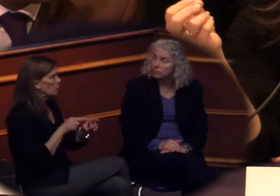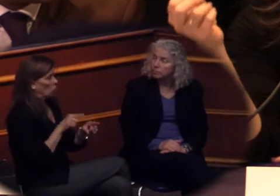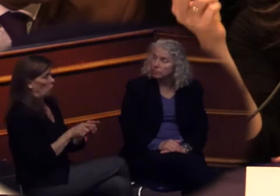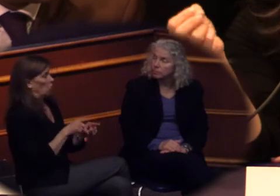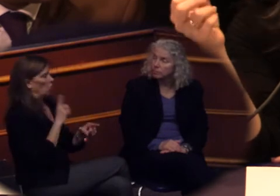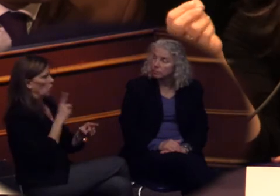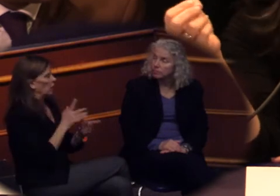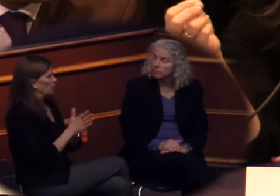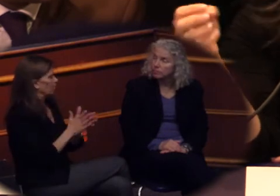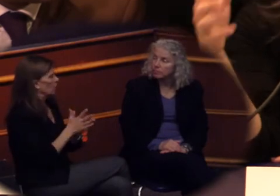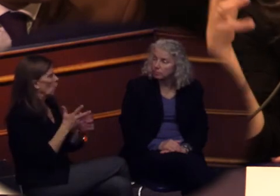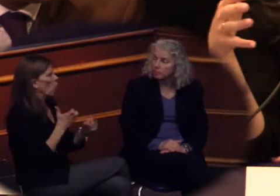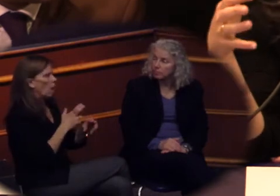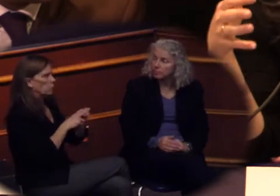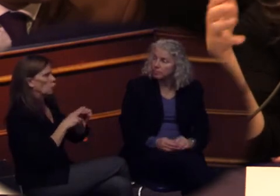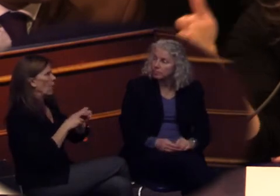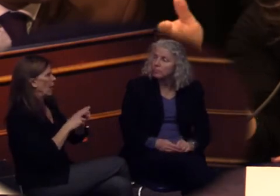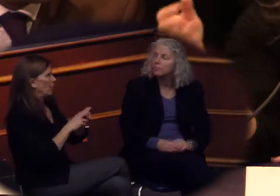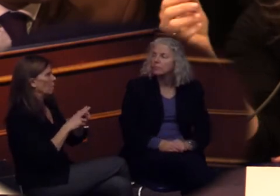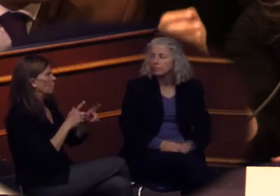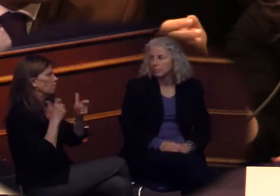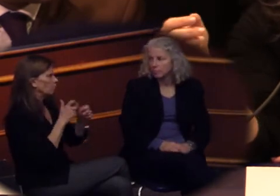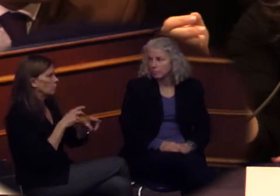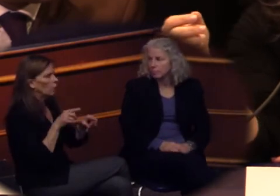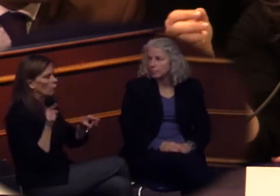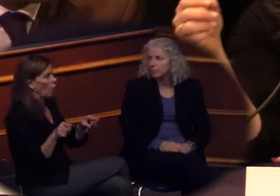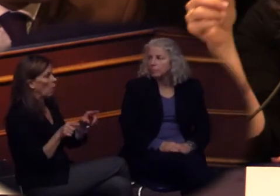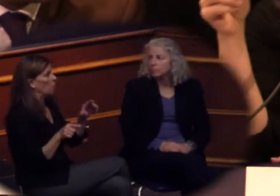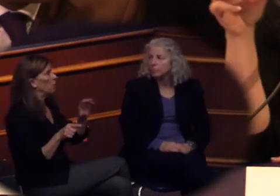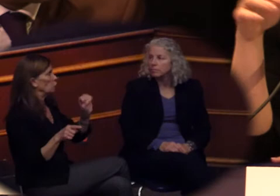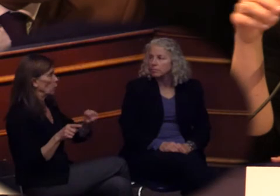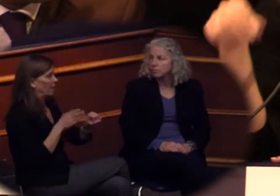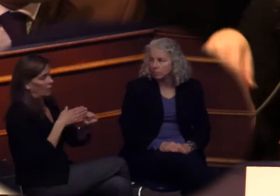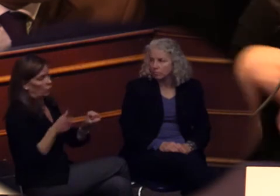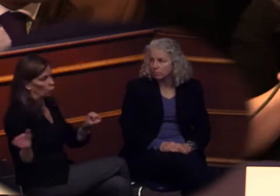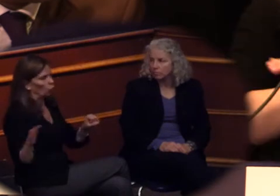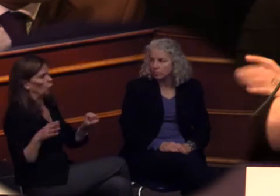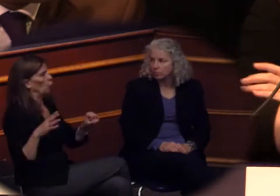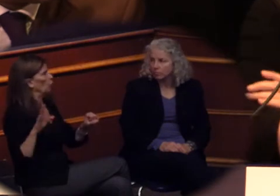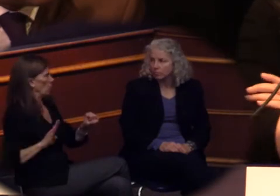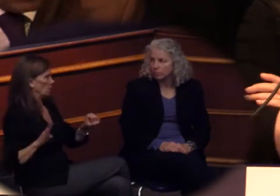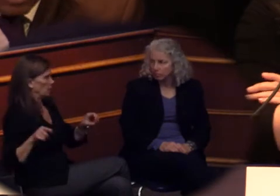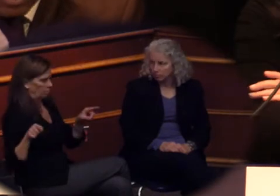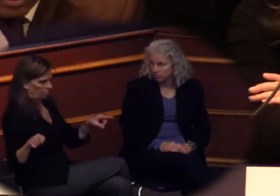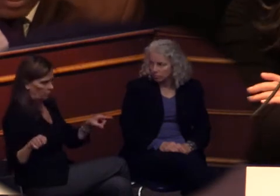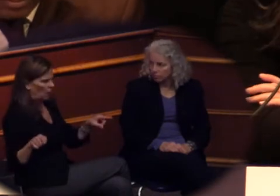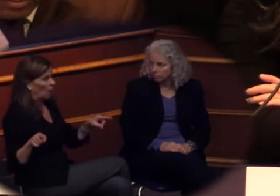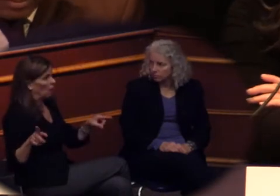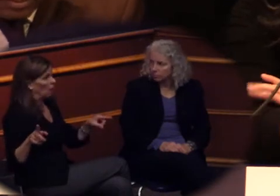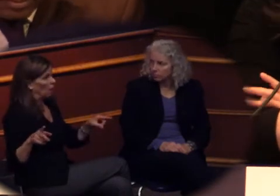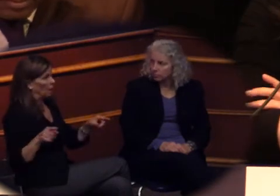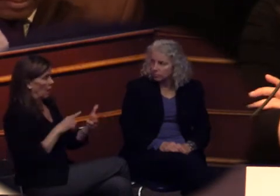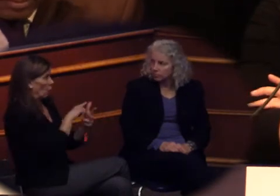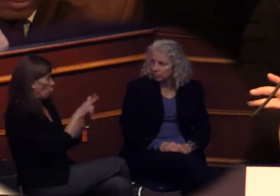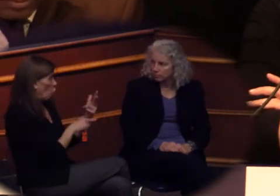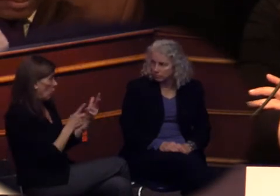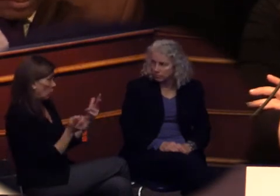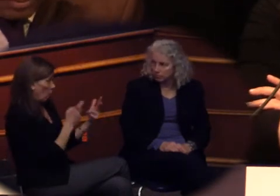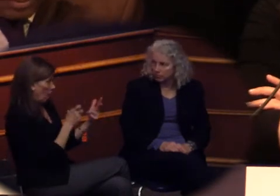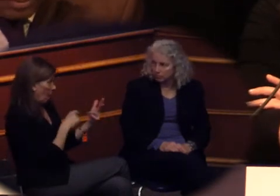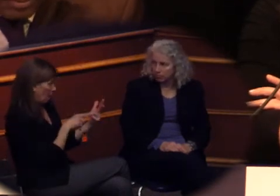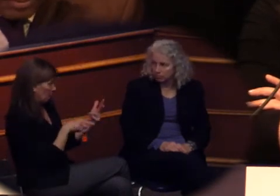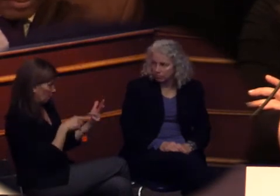in high-speed rail connecting Springfield to Boston. And all of the candidates so far, and this is a question for all of you,